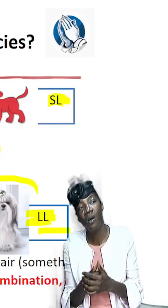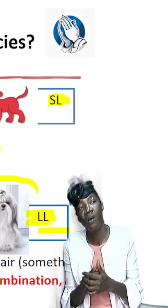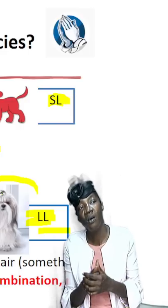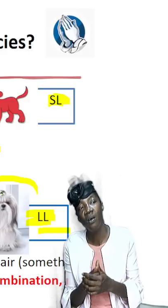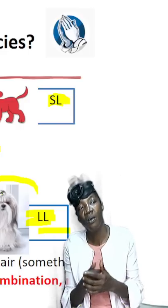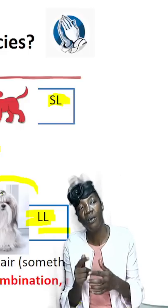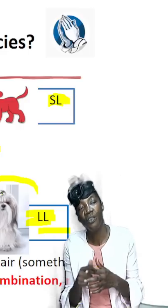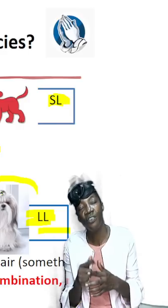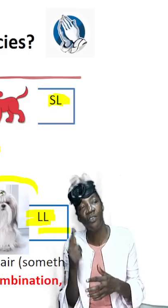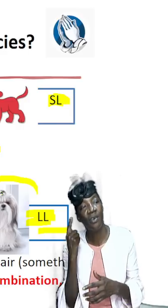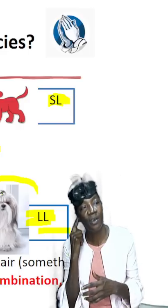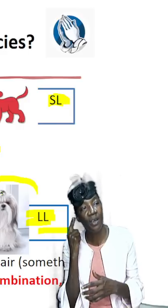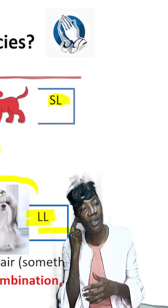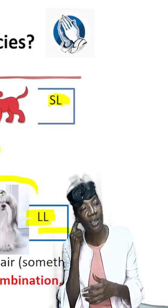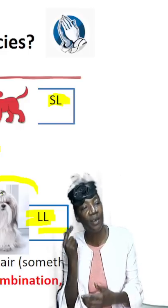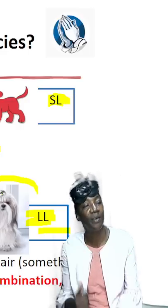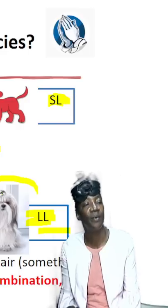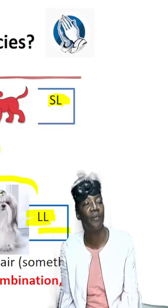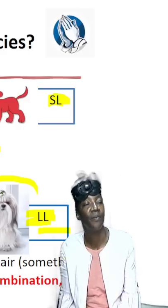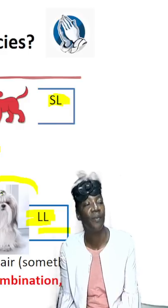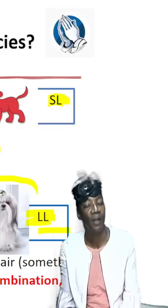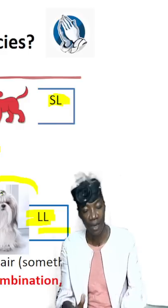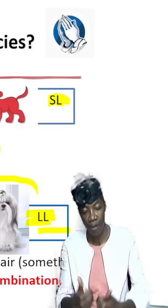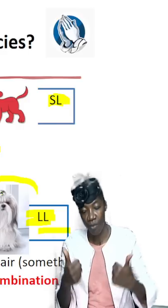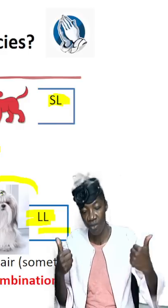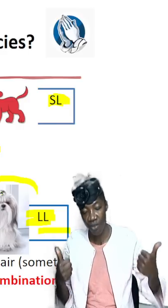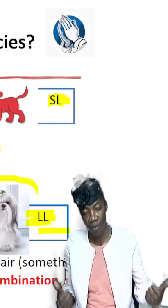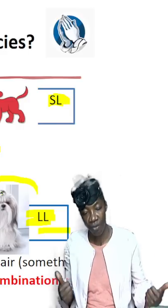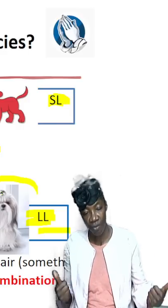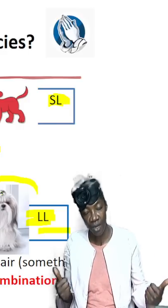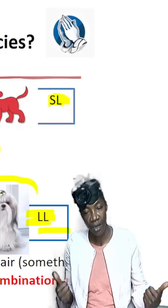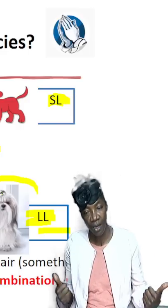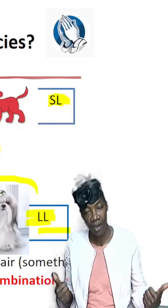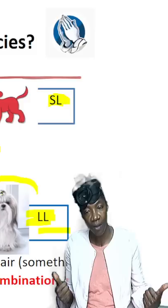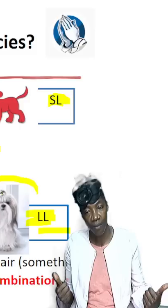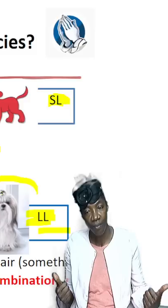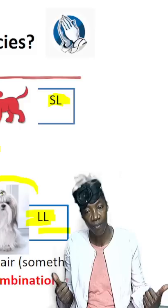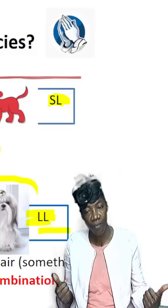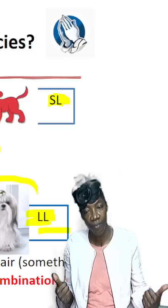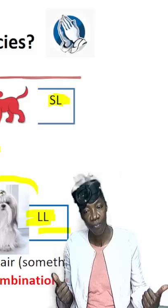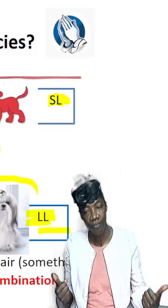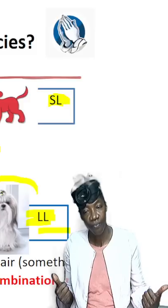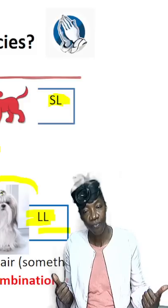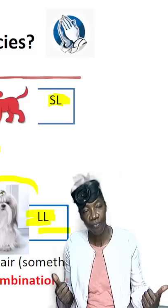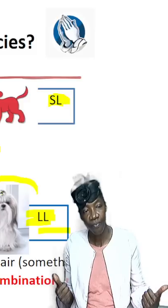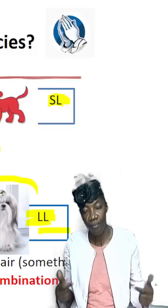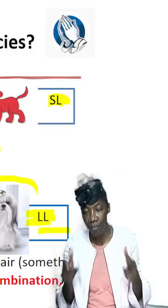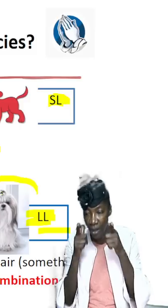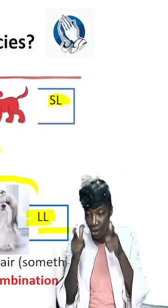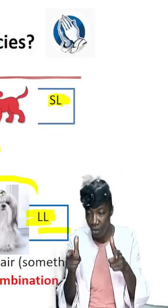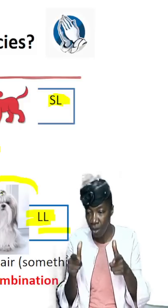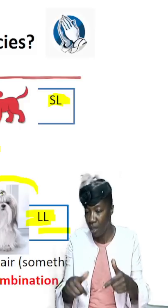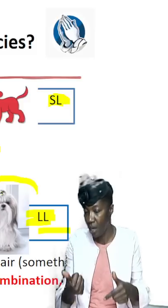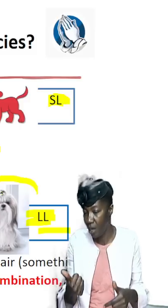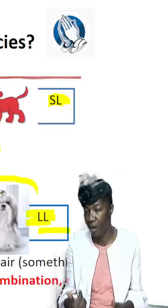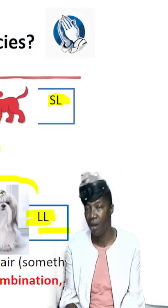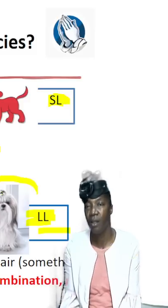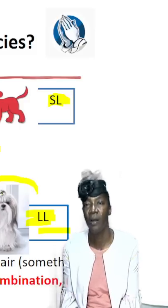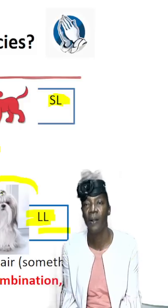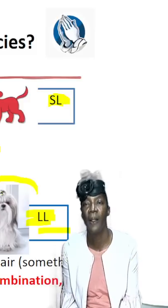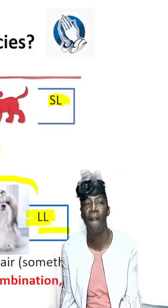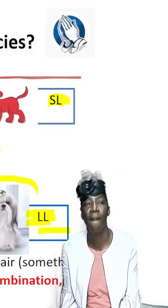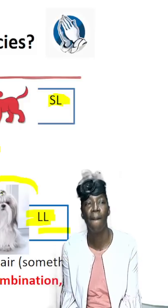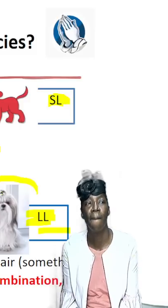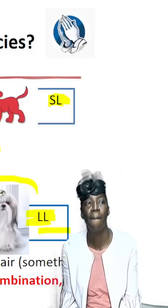having short hair. They're isolated, and so they're mating among themselves, and they're just looking like each other. And